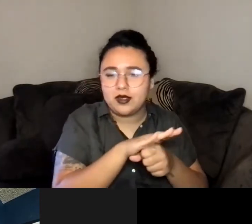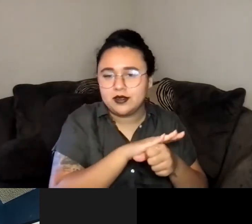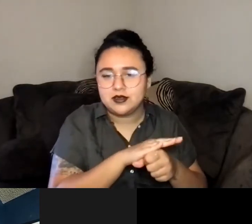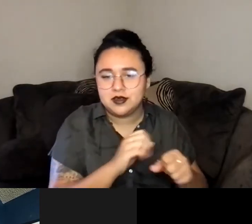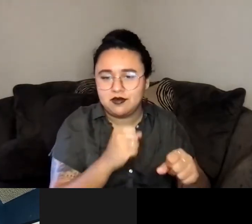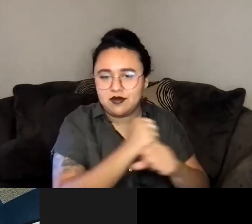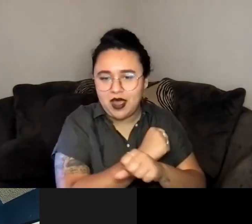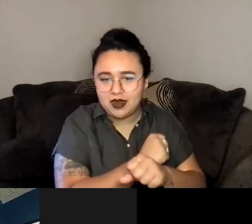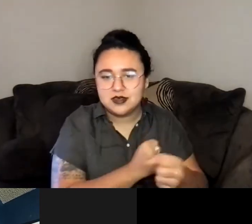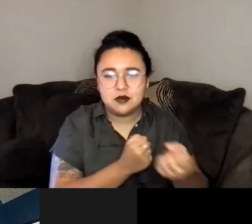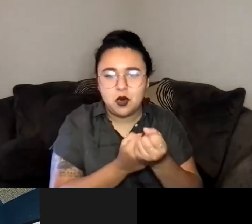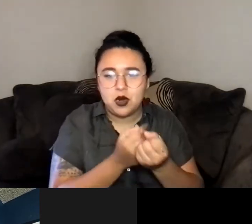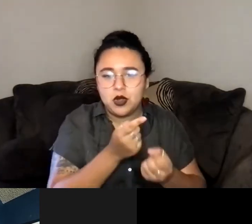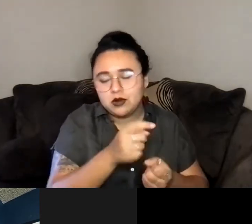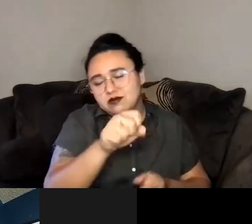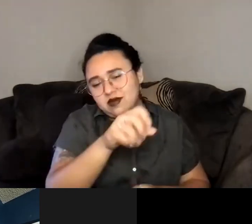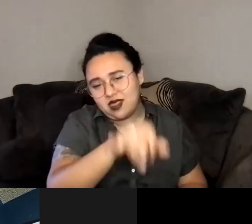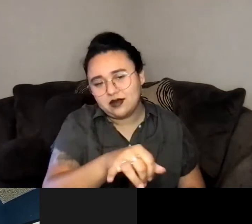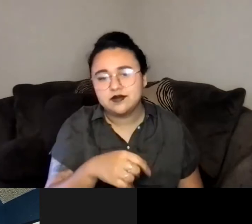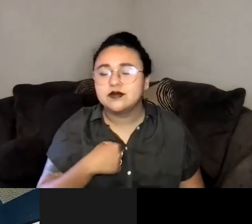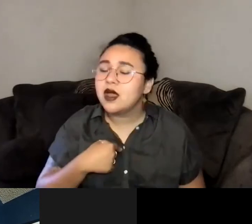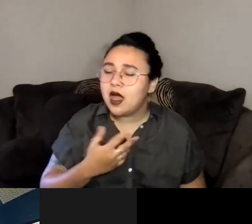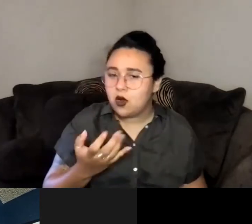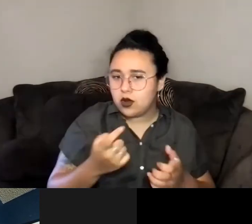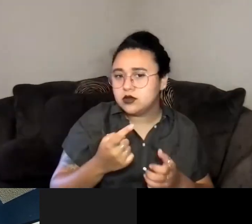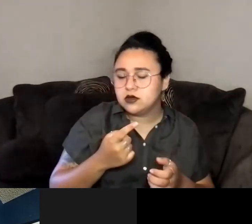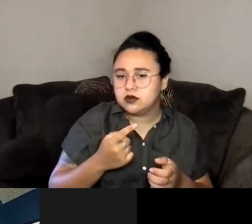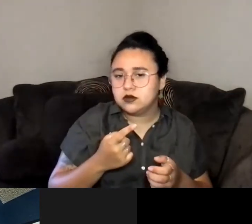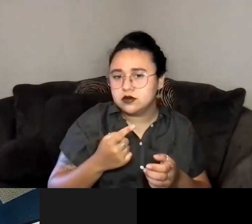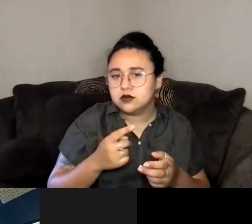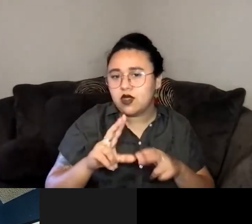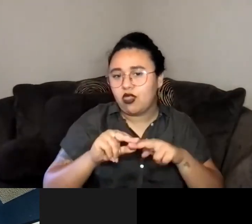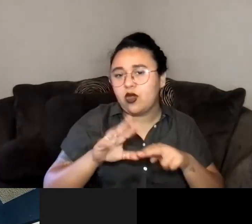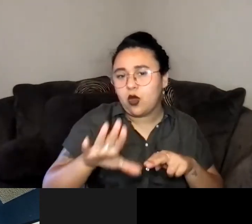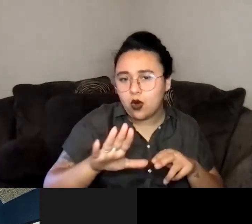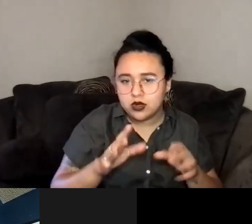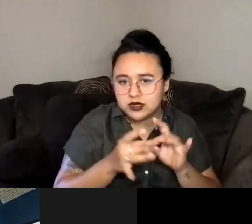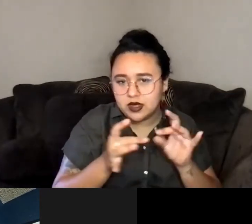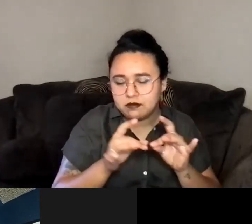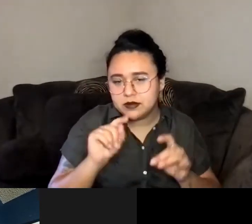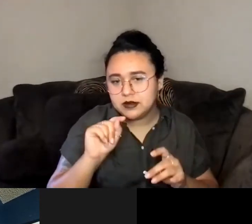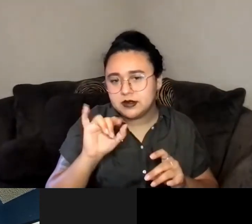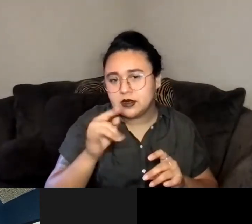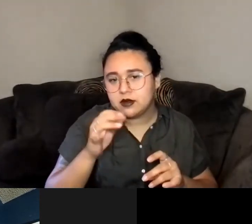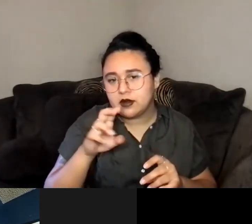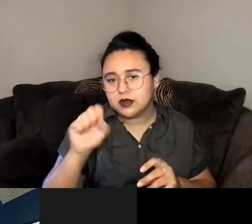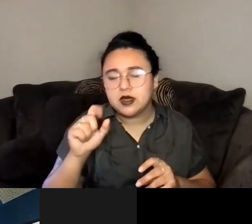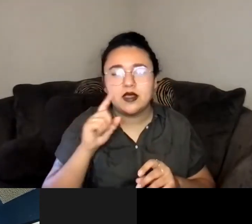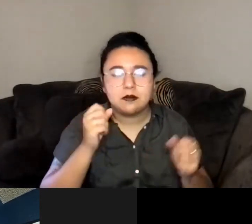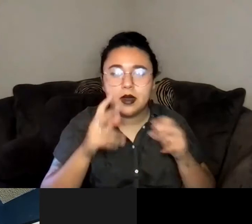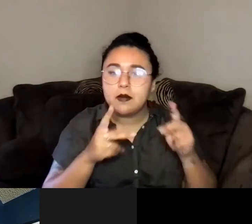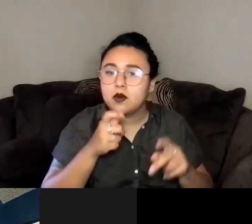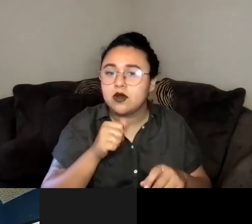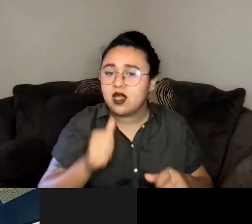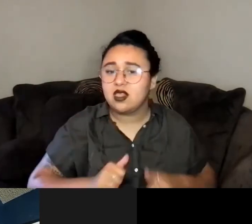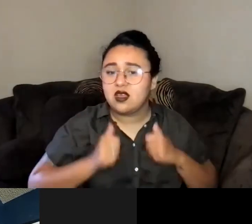fight. And yeah. Yeah, I want to underscore what you're saying, Tigris, because I think a lot of people who don't live lives where